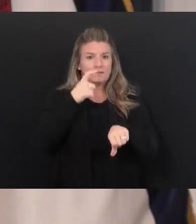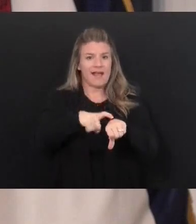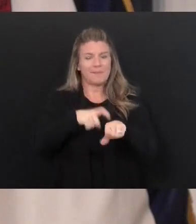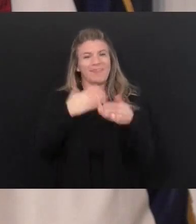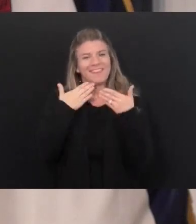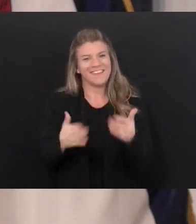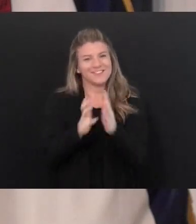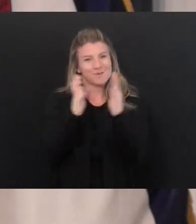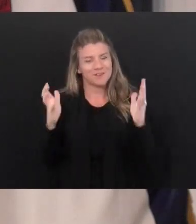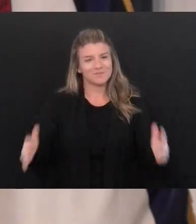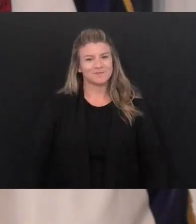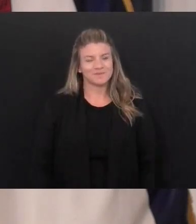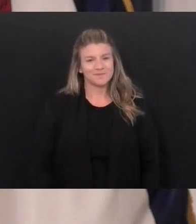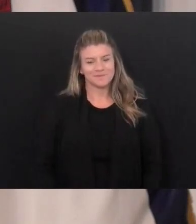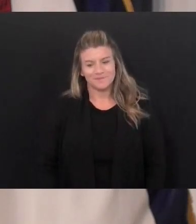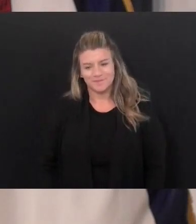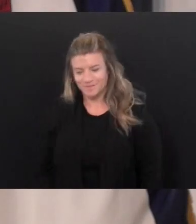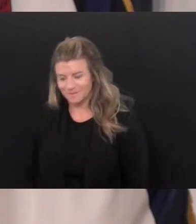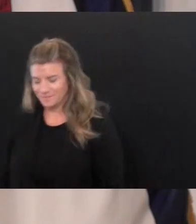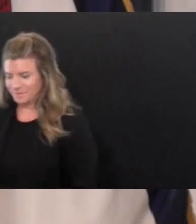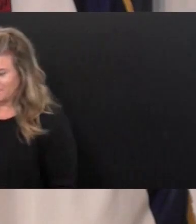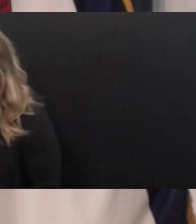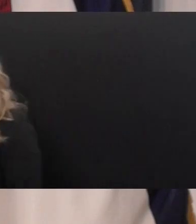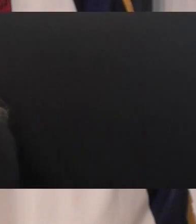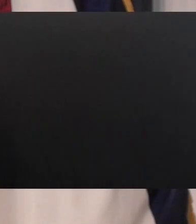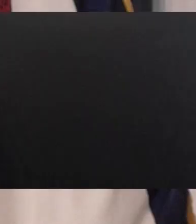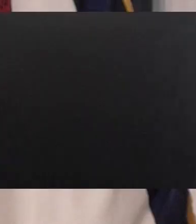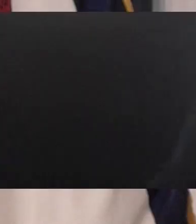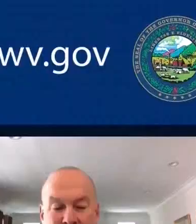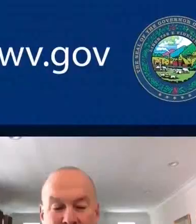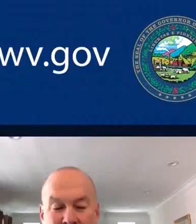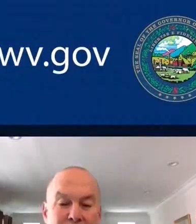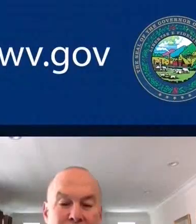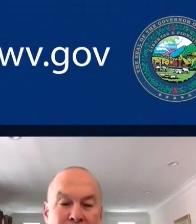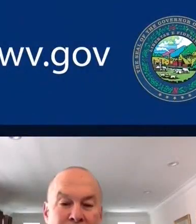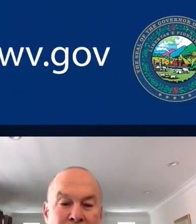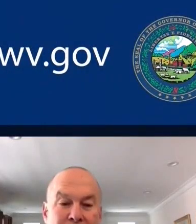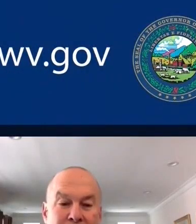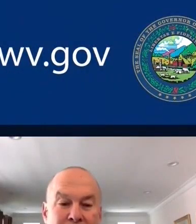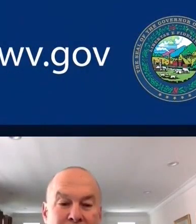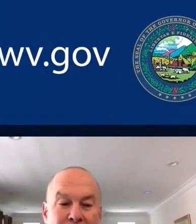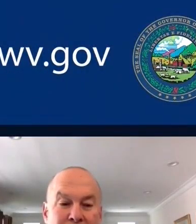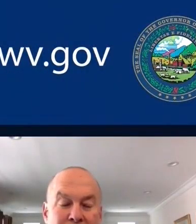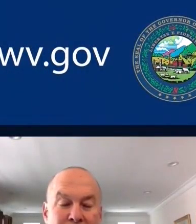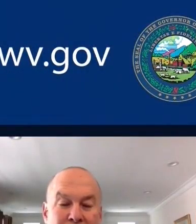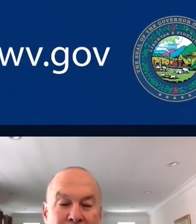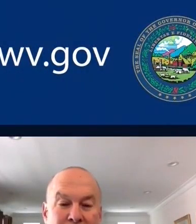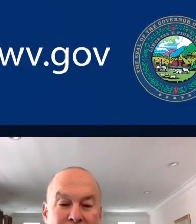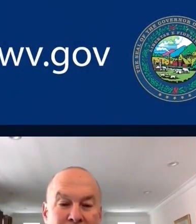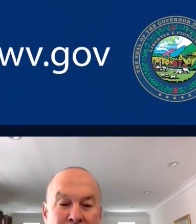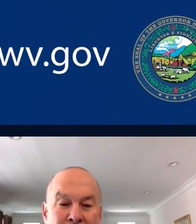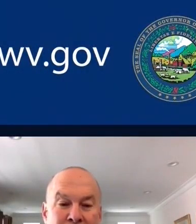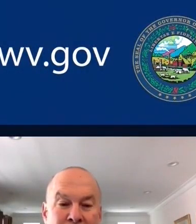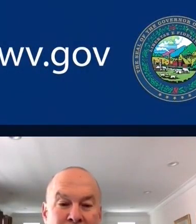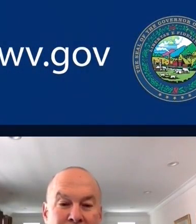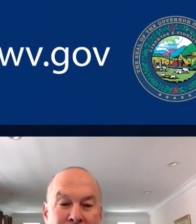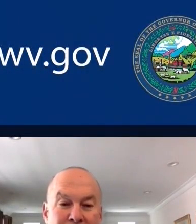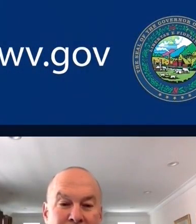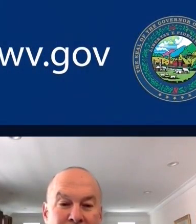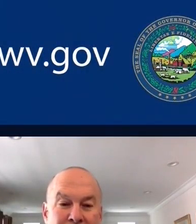so much. All right, thank you, Governor. Now let's go to Secretary Bill Crouch with the West Virginia DHHR.